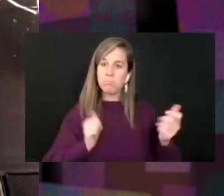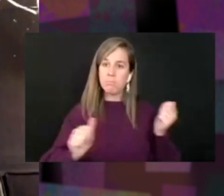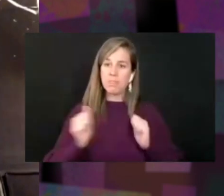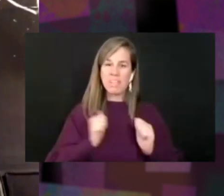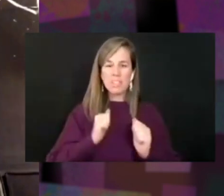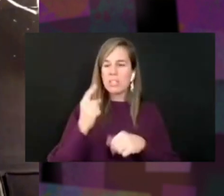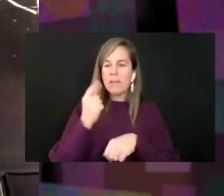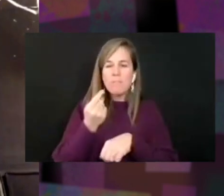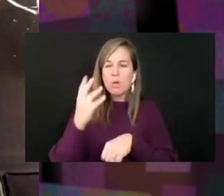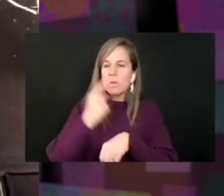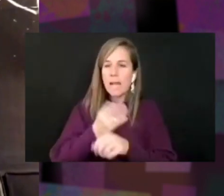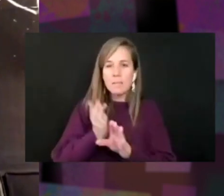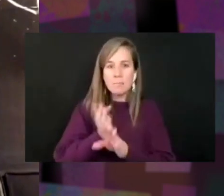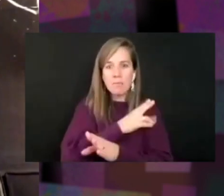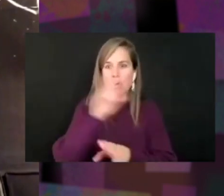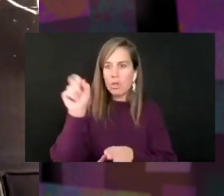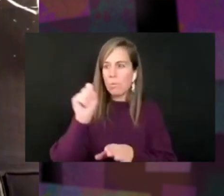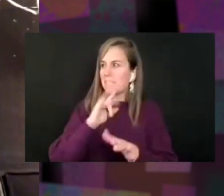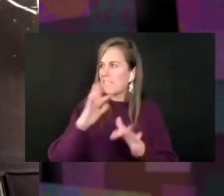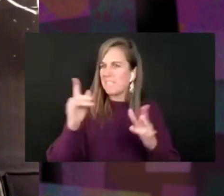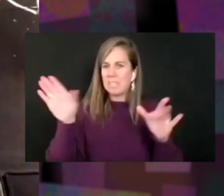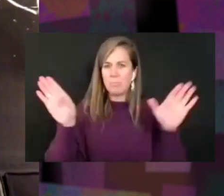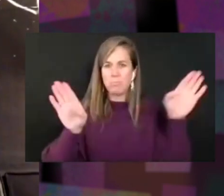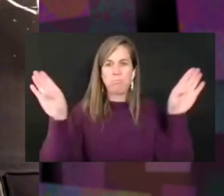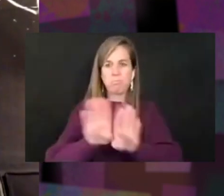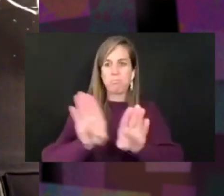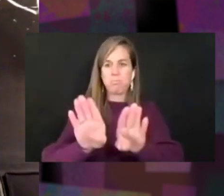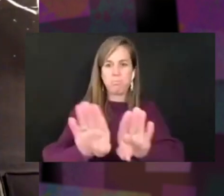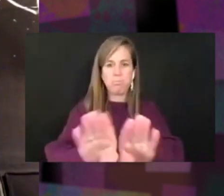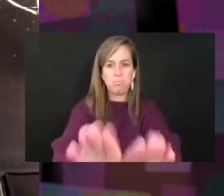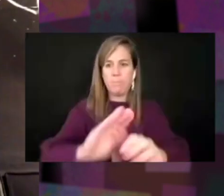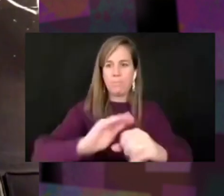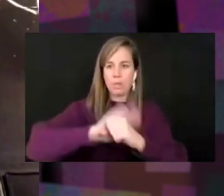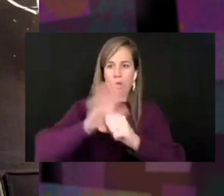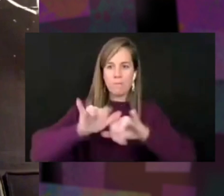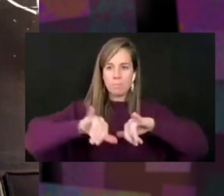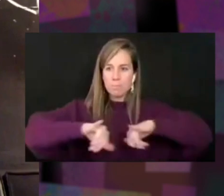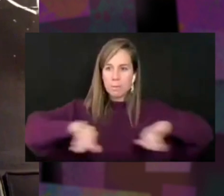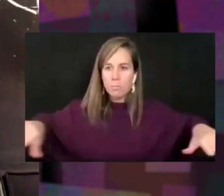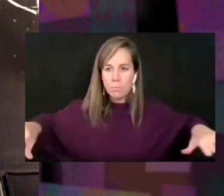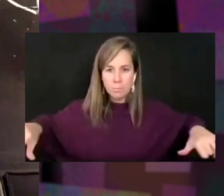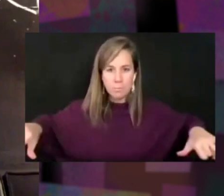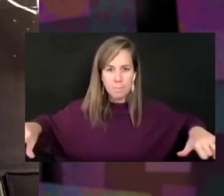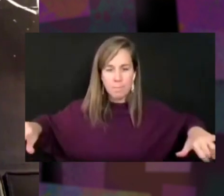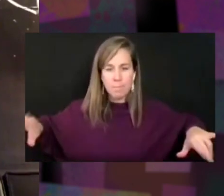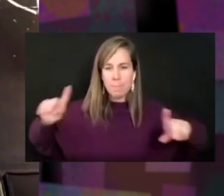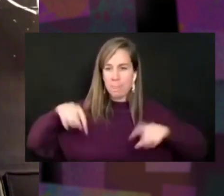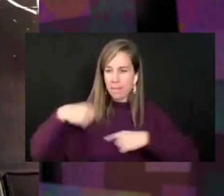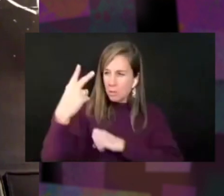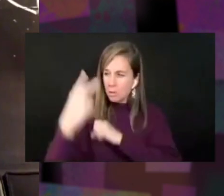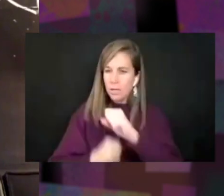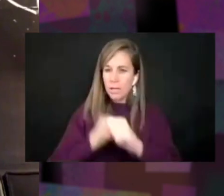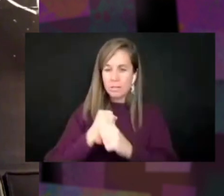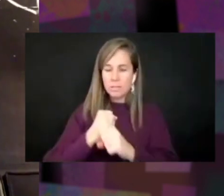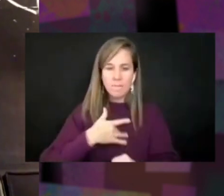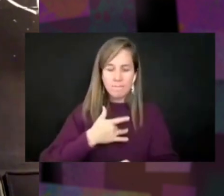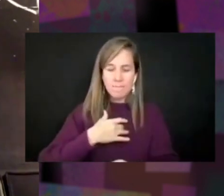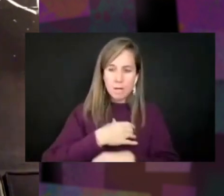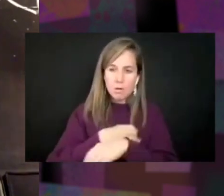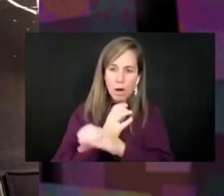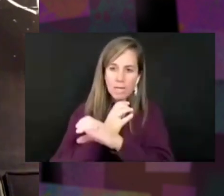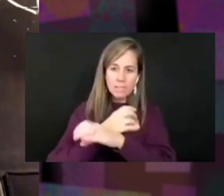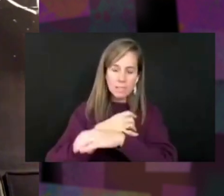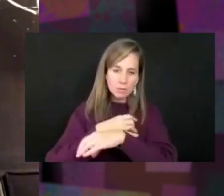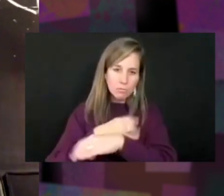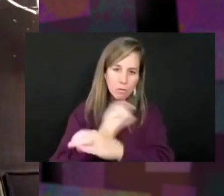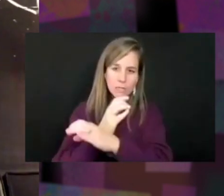down. The last 2 years have layered crisis on top of crisis. The